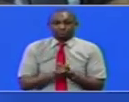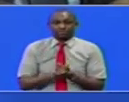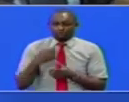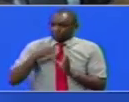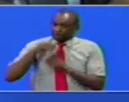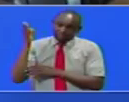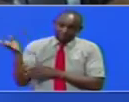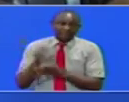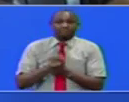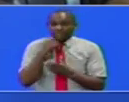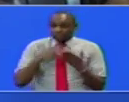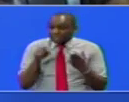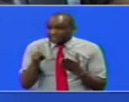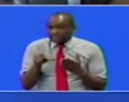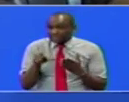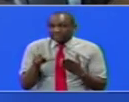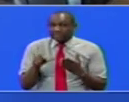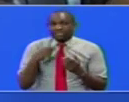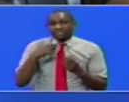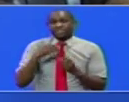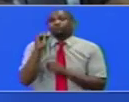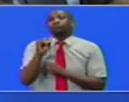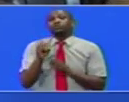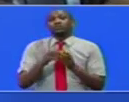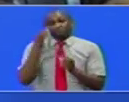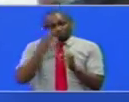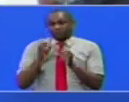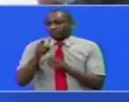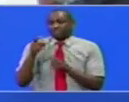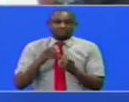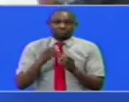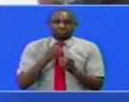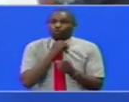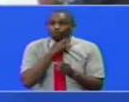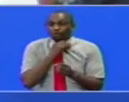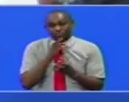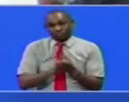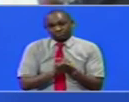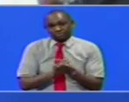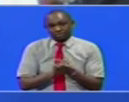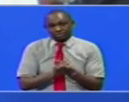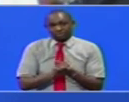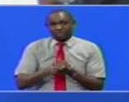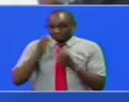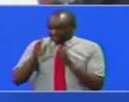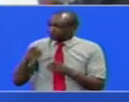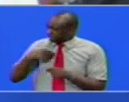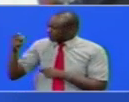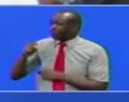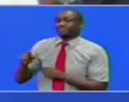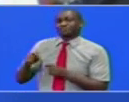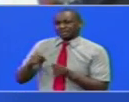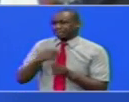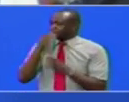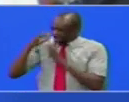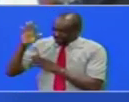be out there in the public, because it essentially goes to putting a face to the petitioner. When you were petitioning Parliament, you